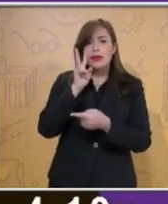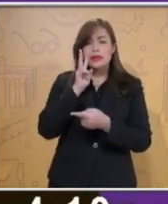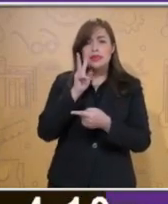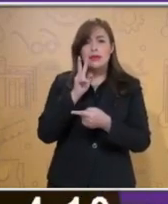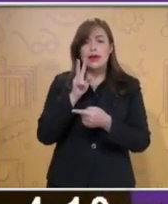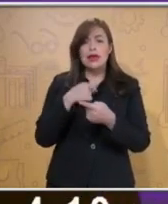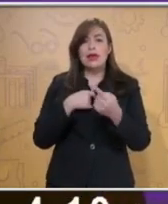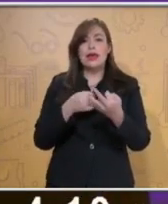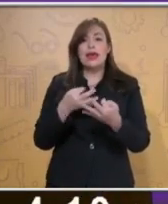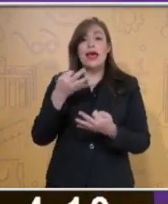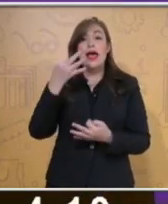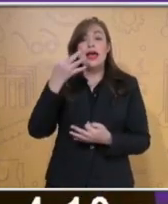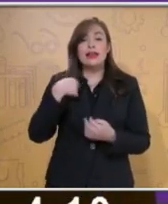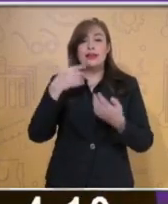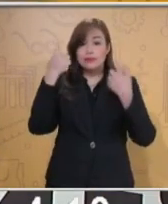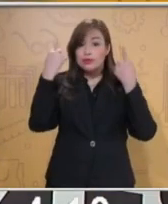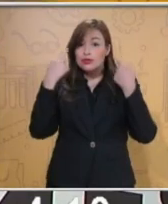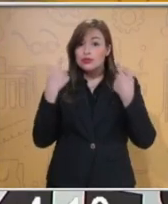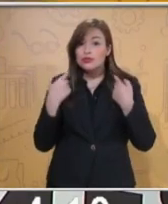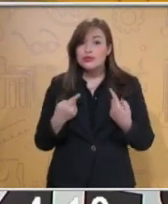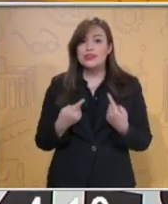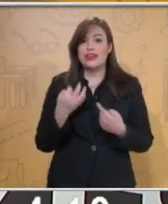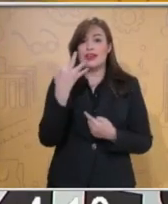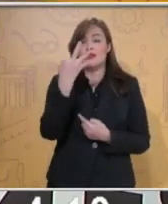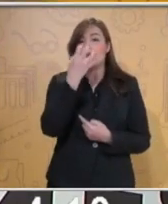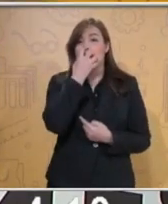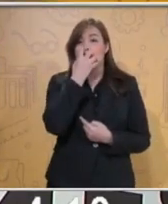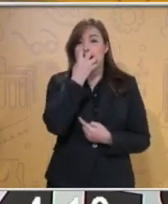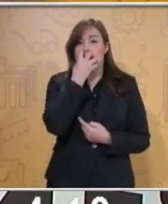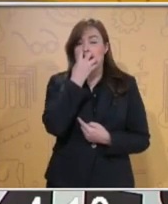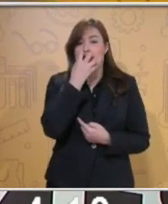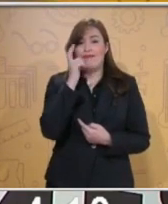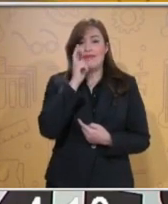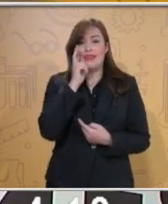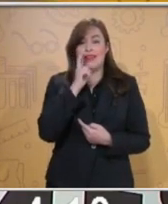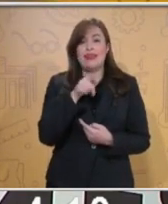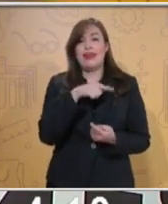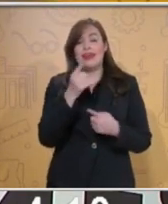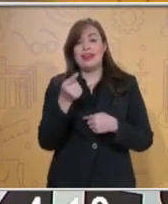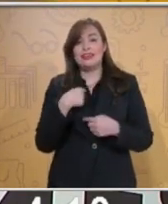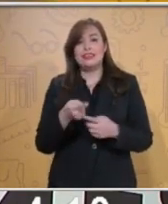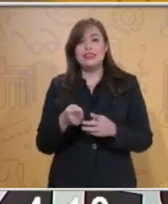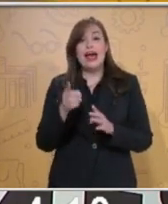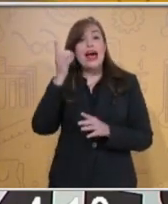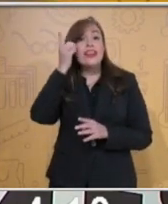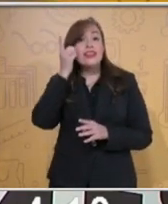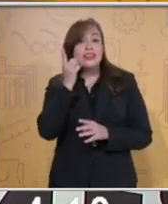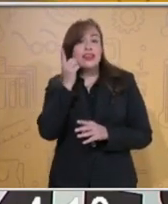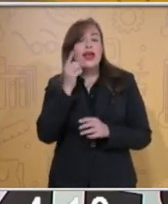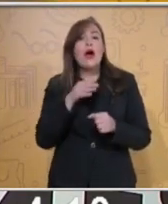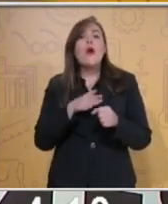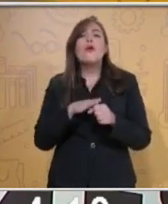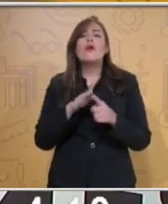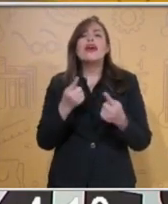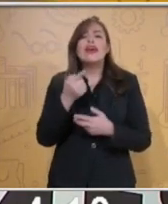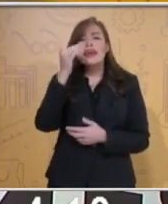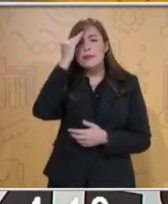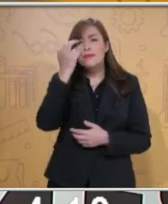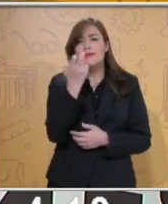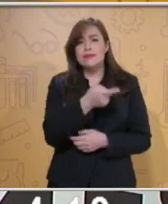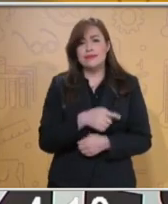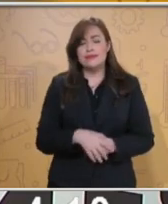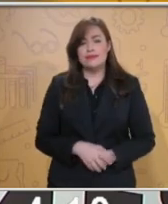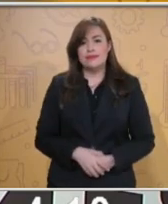bears. Goldilocks is sleeping in the little bed. What do you think about it? Does it